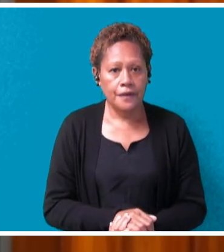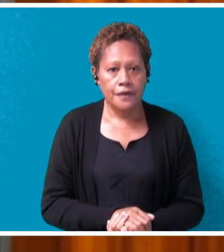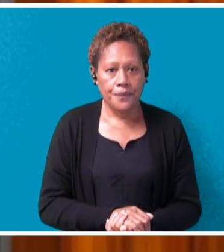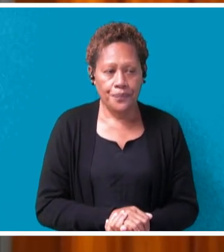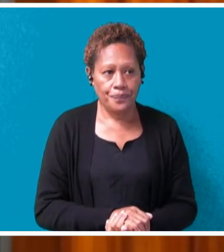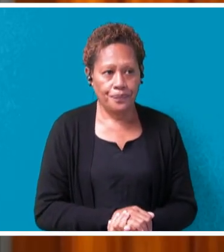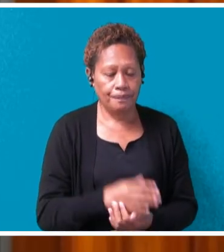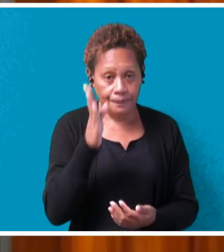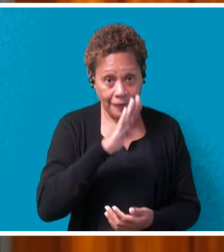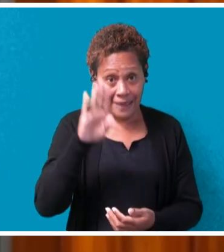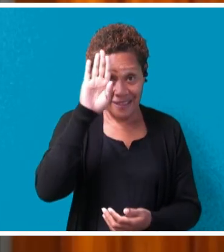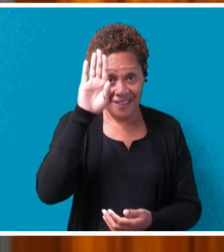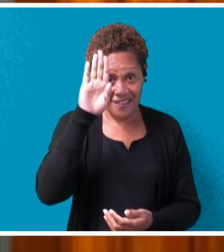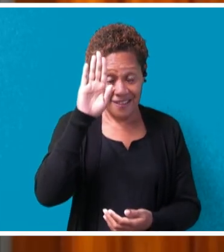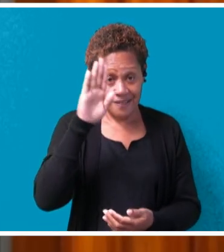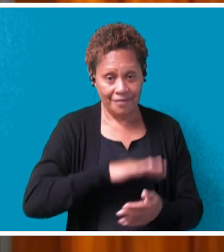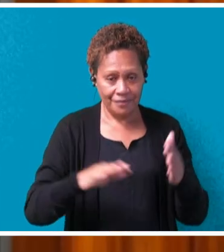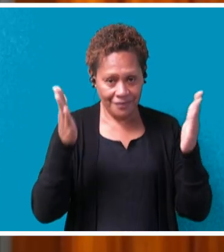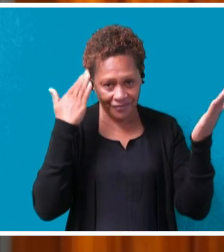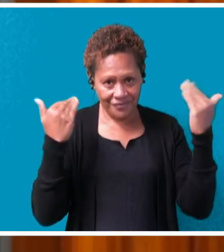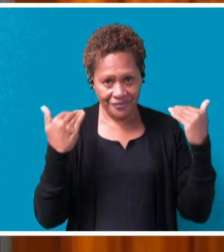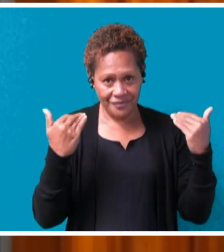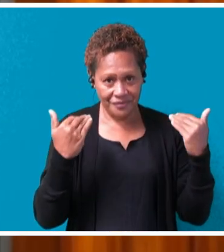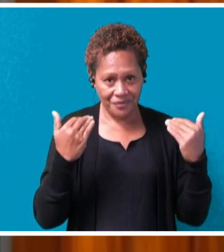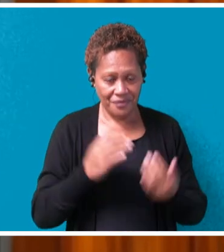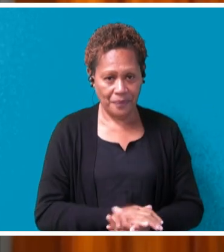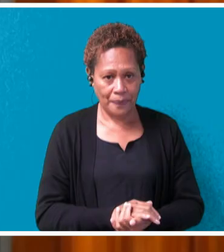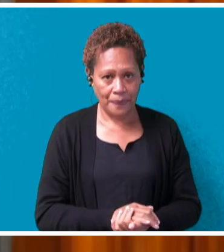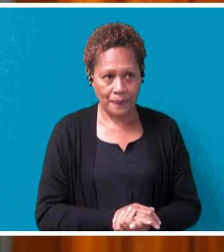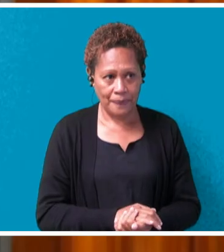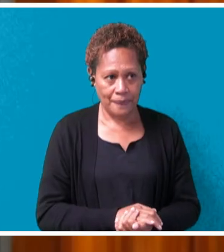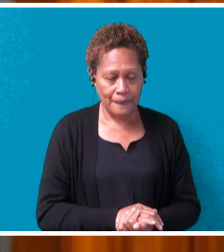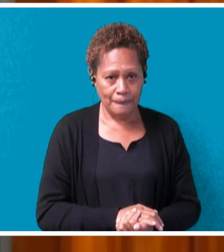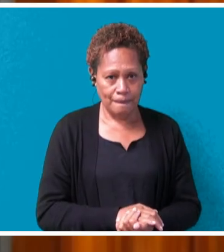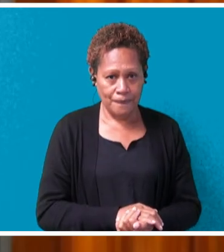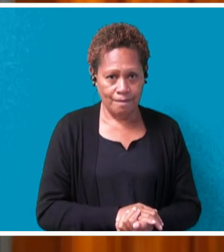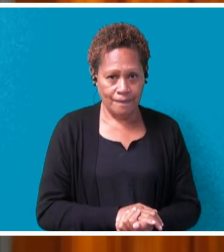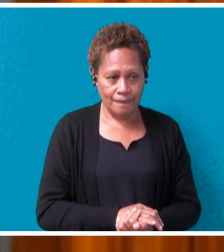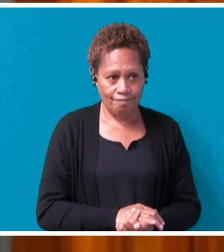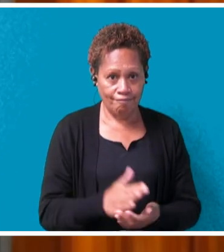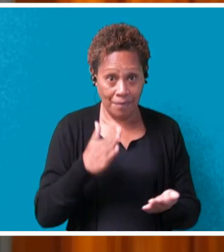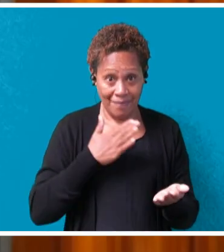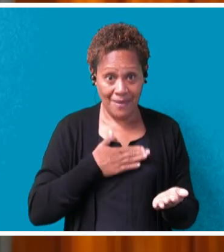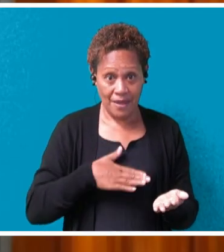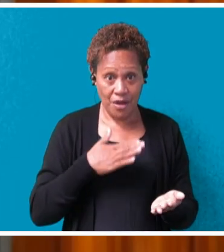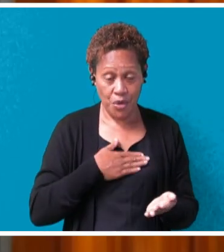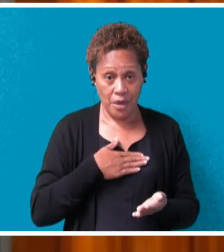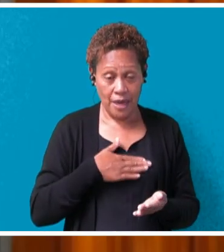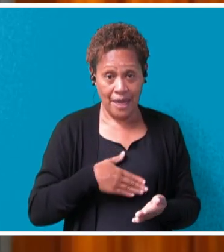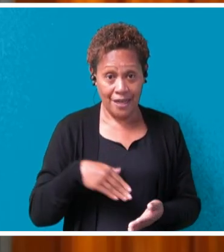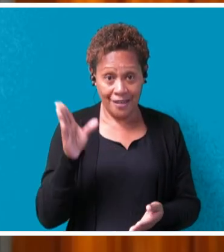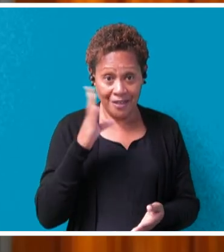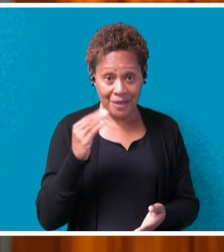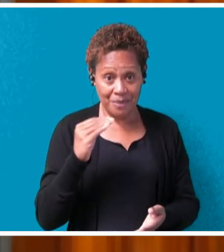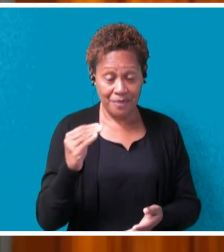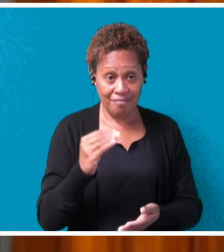Turang sa kana speaker, inonta po silawa. Ang andreba mi na po sa ka ito okay, nung baleta sa kay so sa